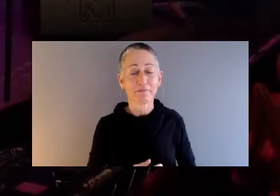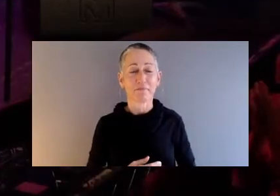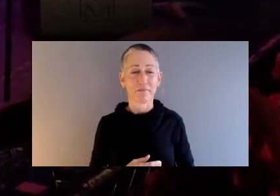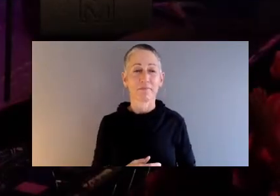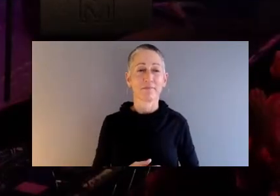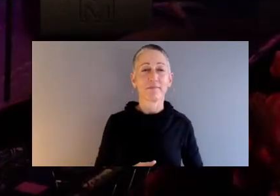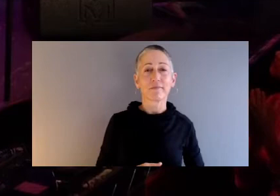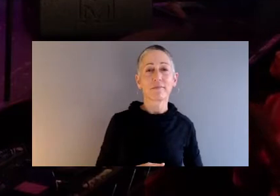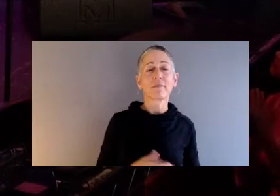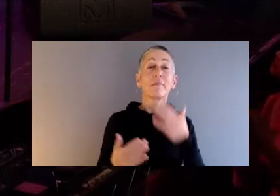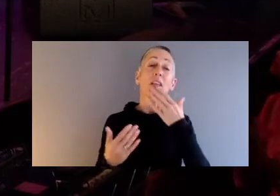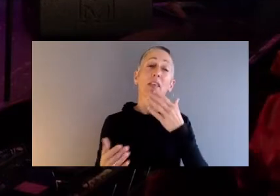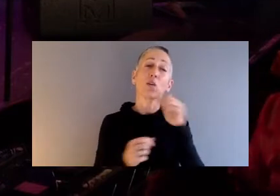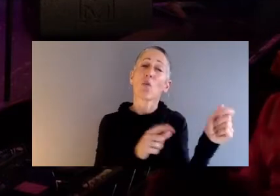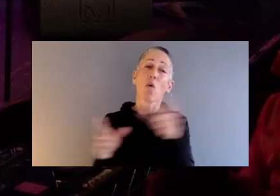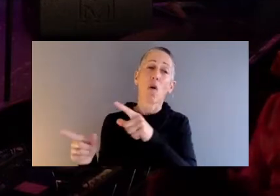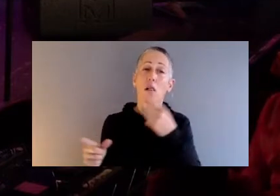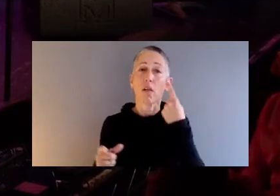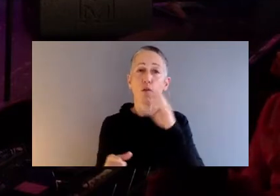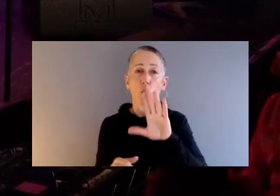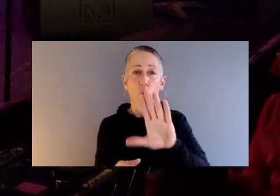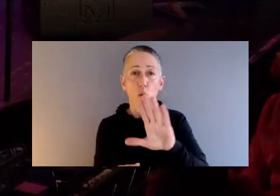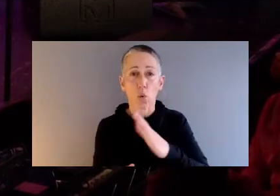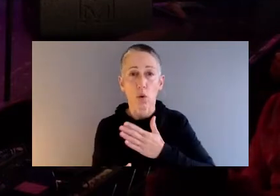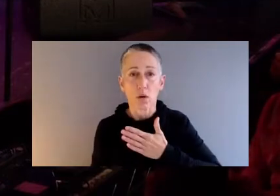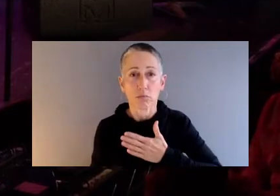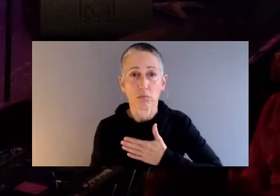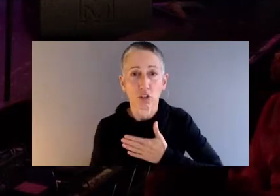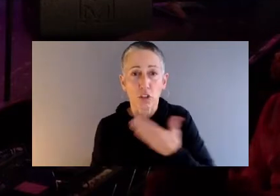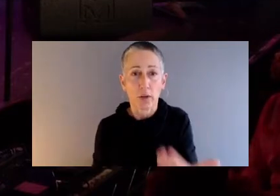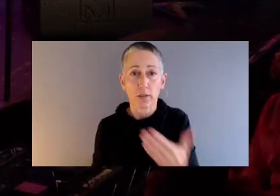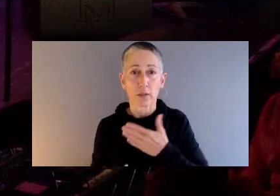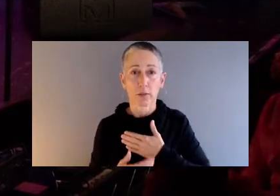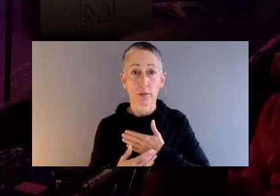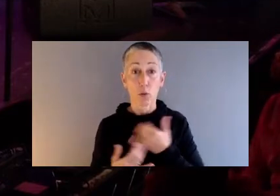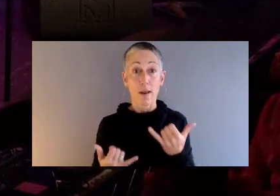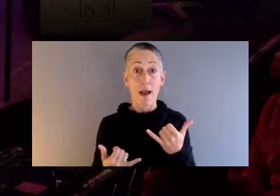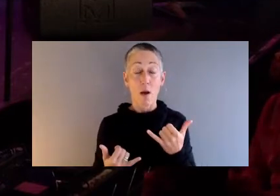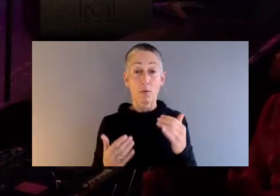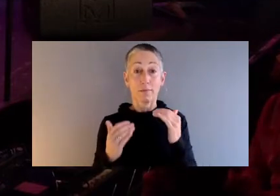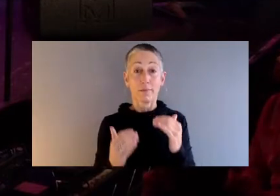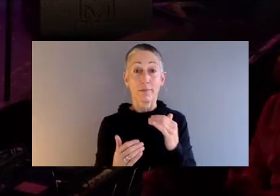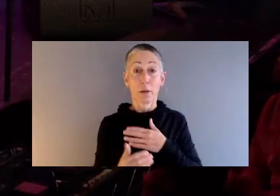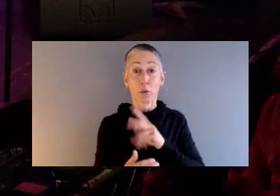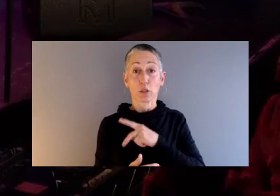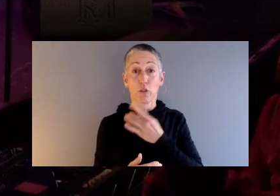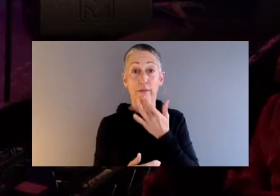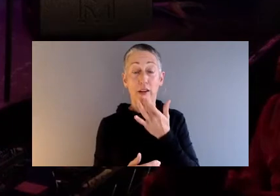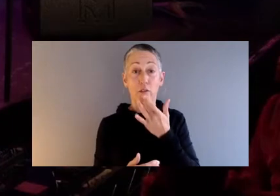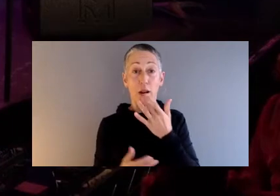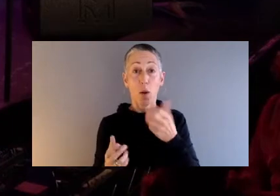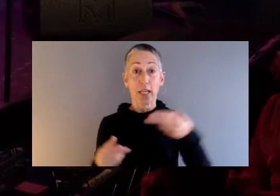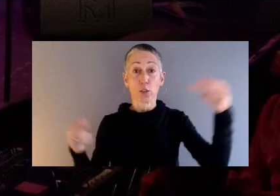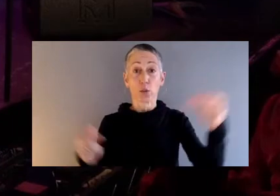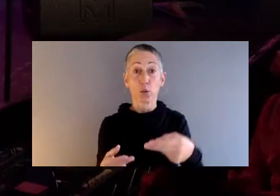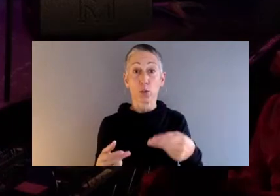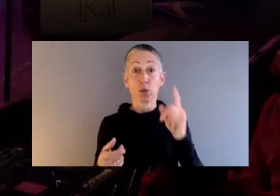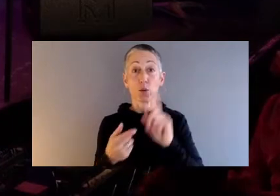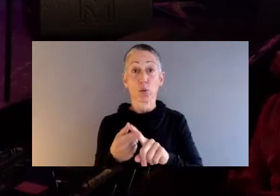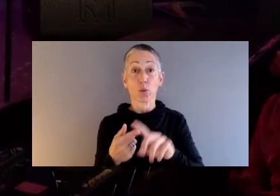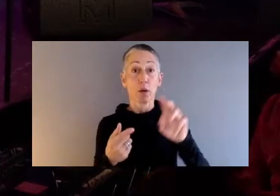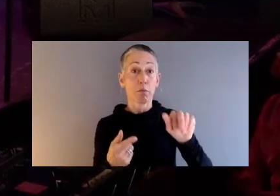Thank you all for your generosity. Now, we've come to my personal favorite part of the evening because I couldn't be more pleased to introduce you to Maestra's founder, like